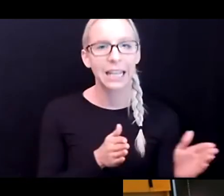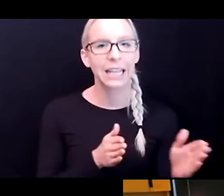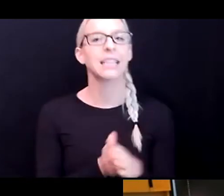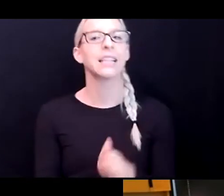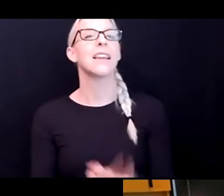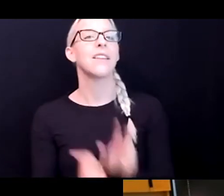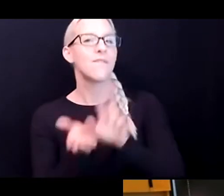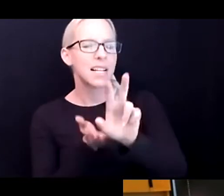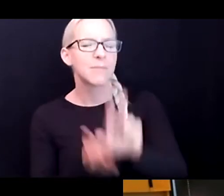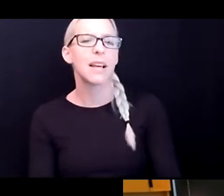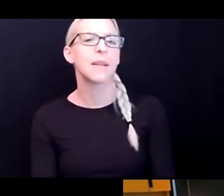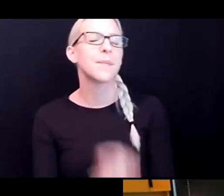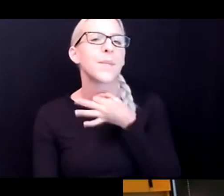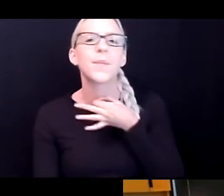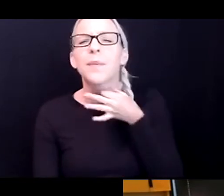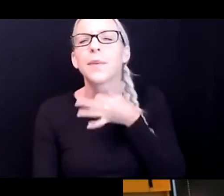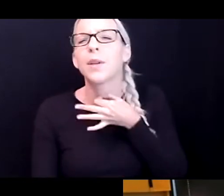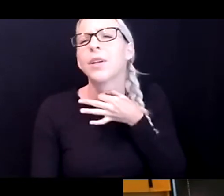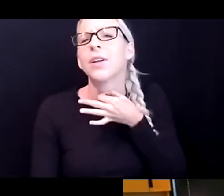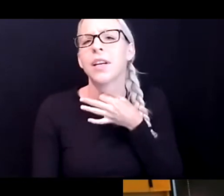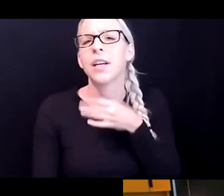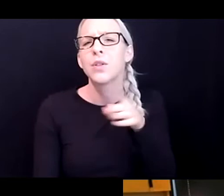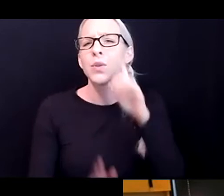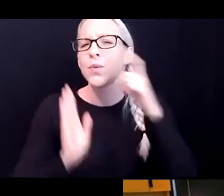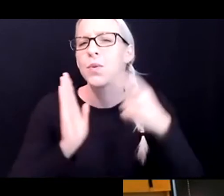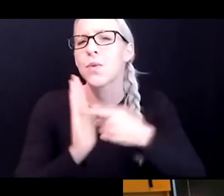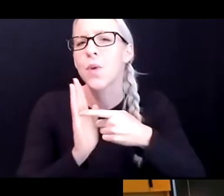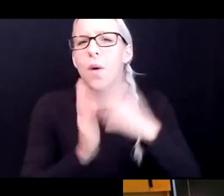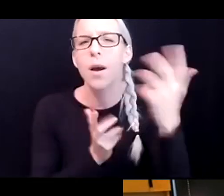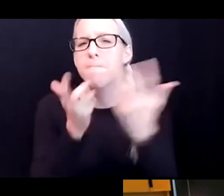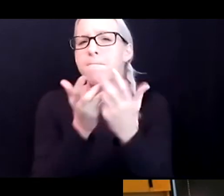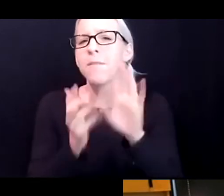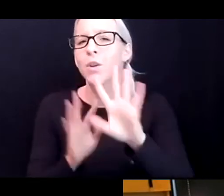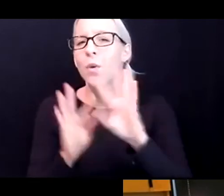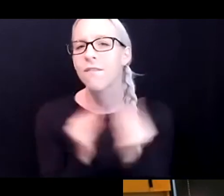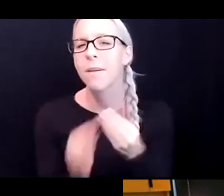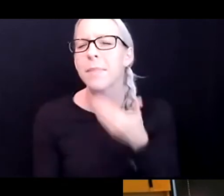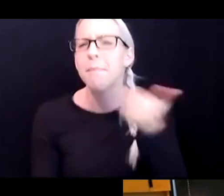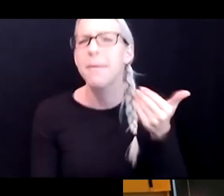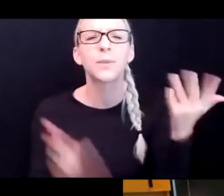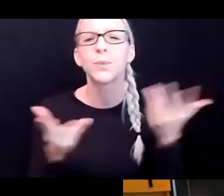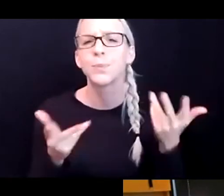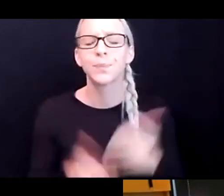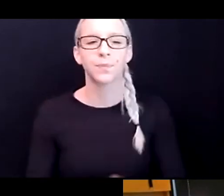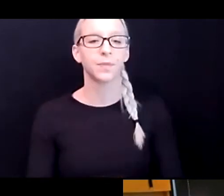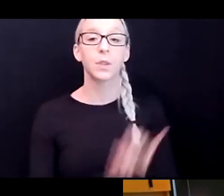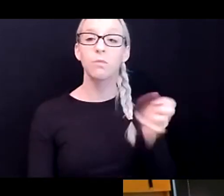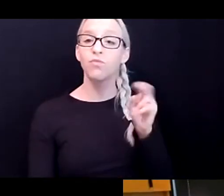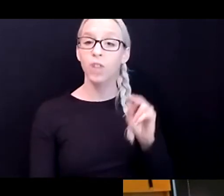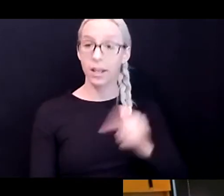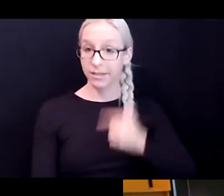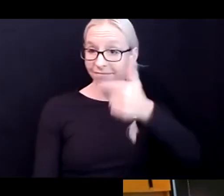I'm curious, what has worked best for your families? So Jen, let's start with you here. So